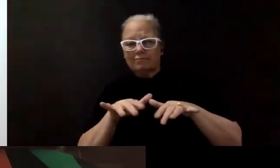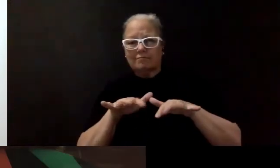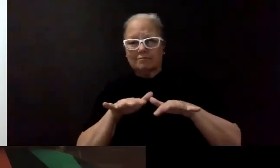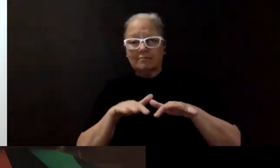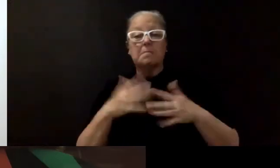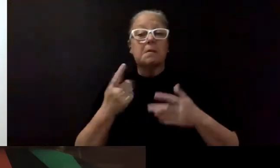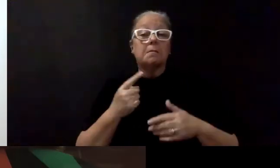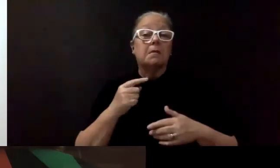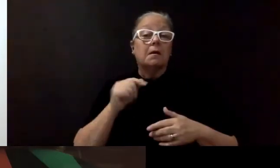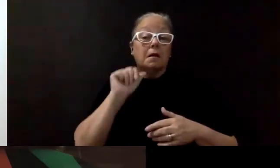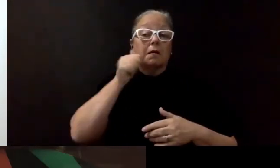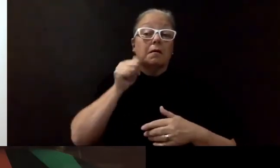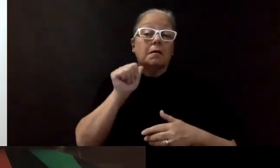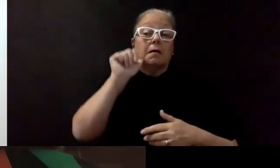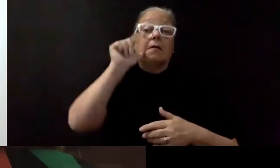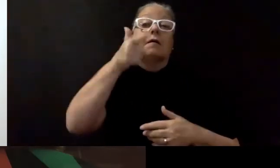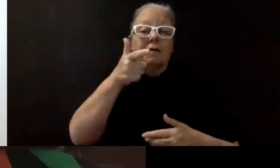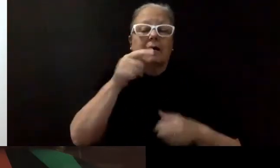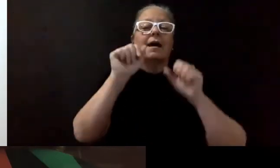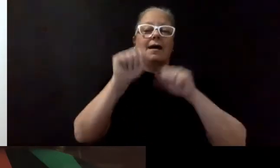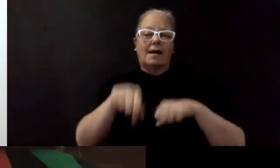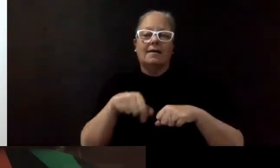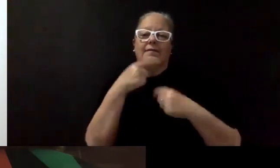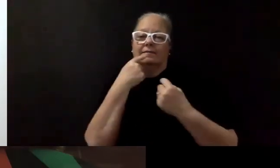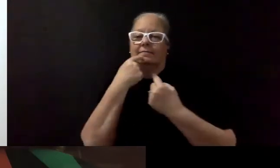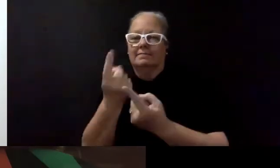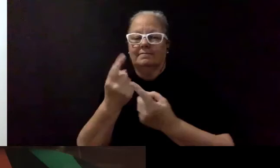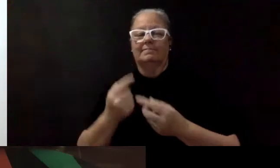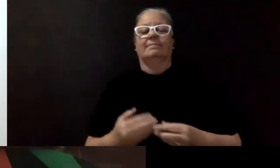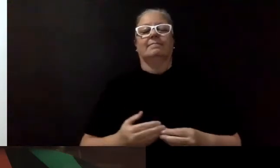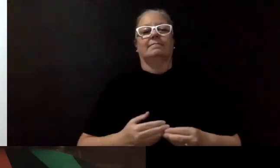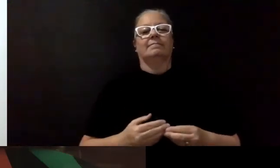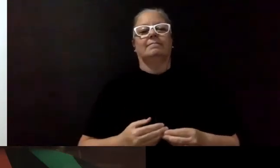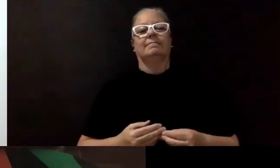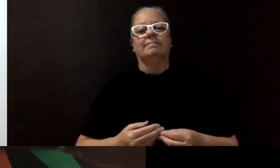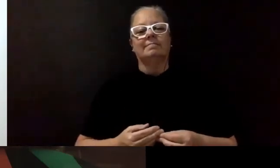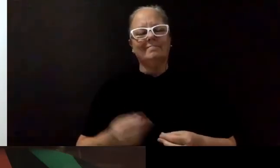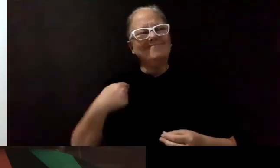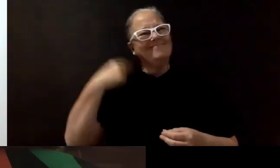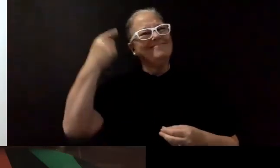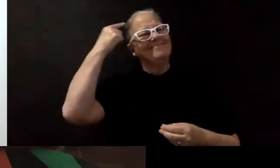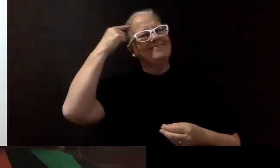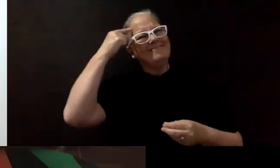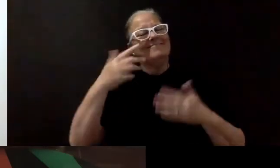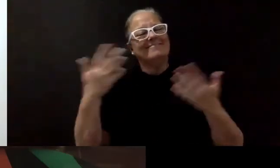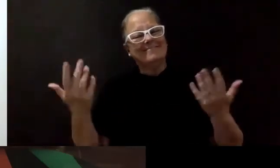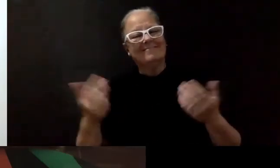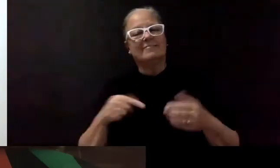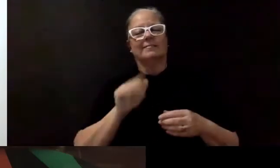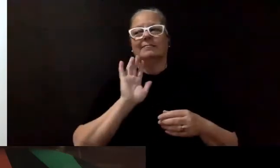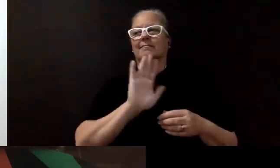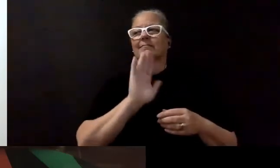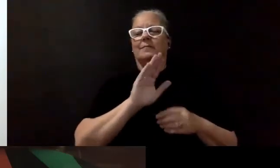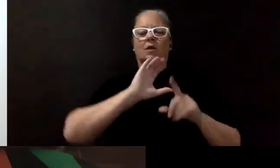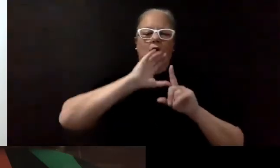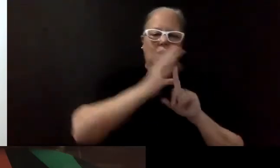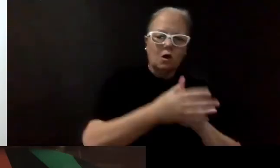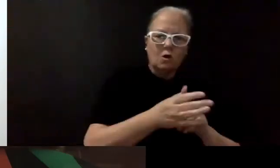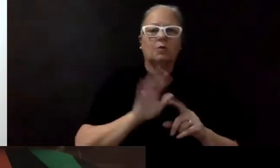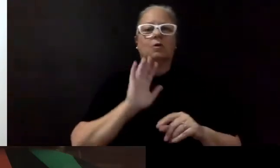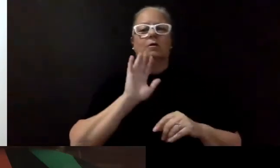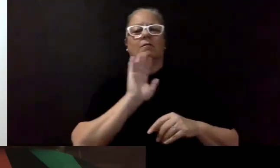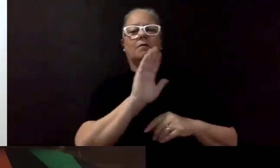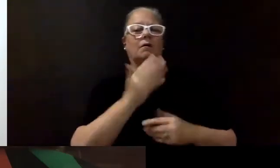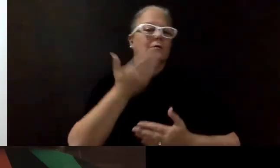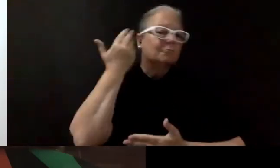days. In an effort to propose solutions for cultural heritage, culture,